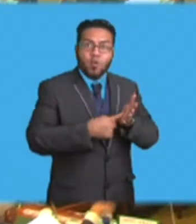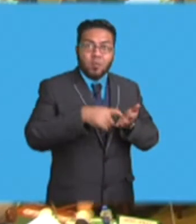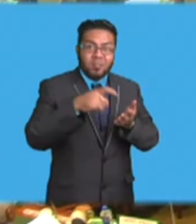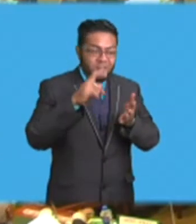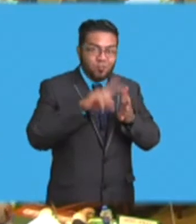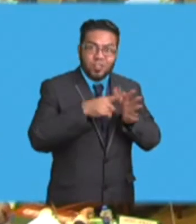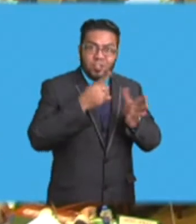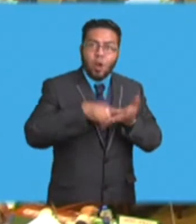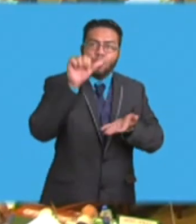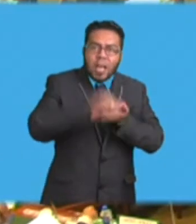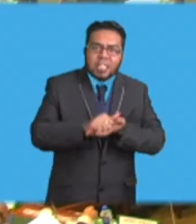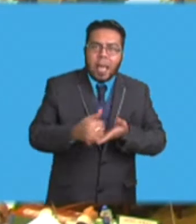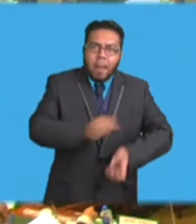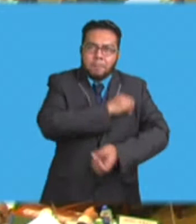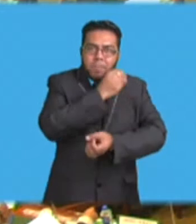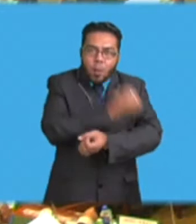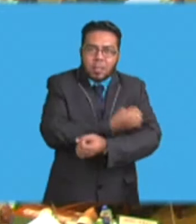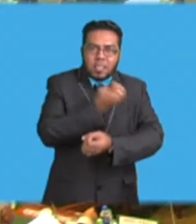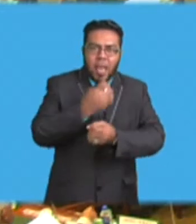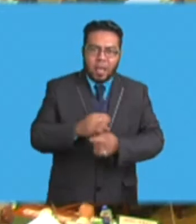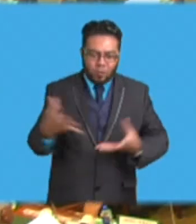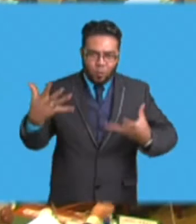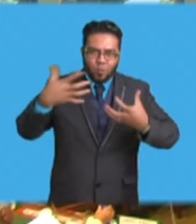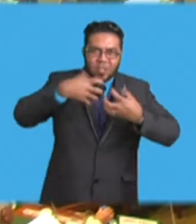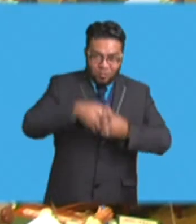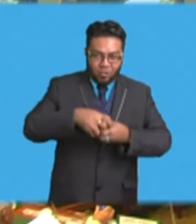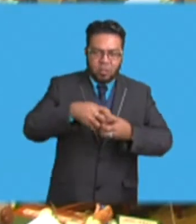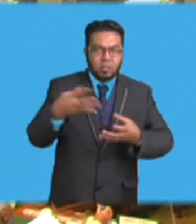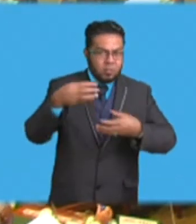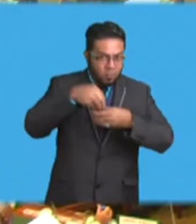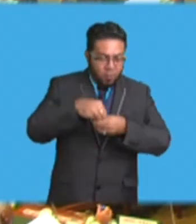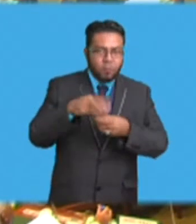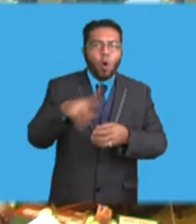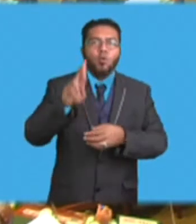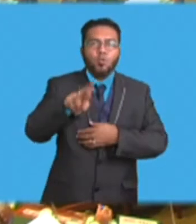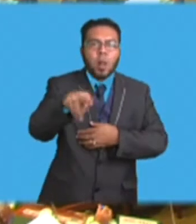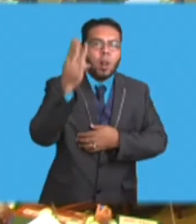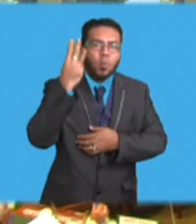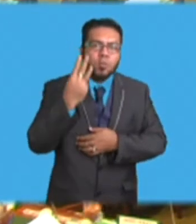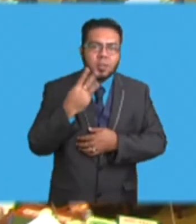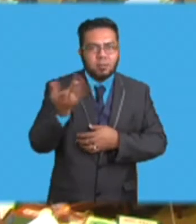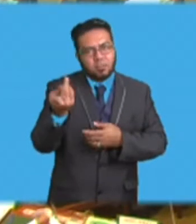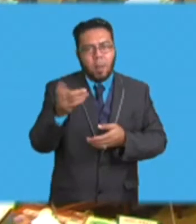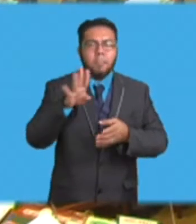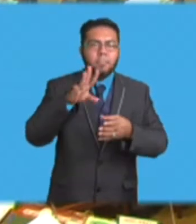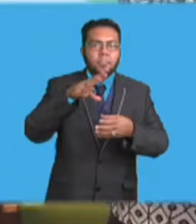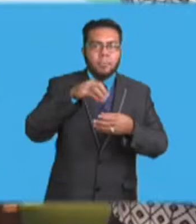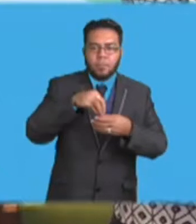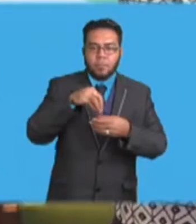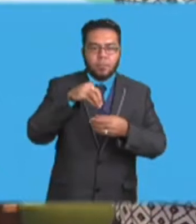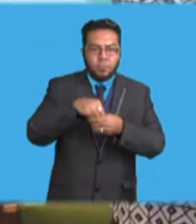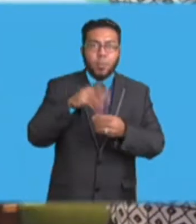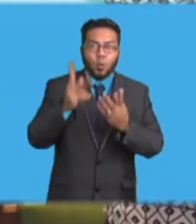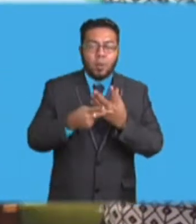and Cohesion for Rural and Urban Fijians program. Honorable Deputy Speaker, since its inception